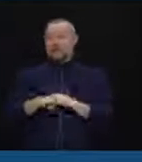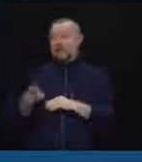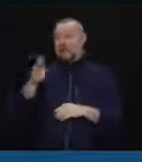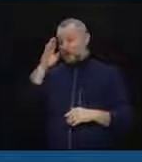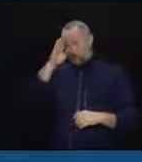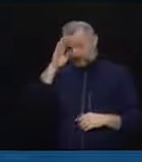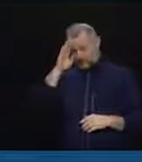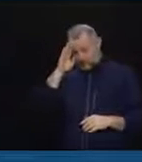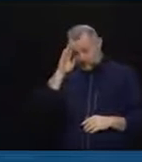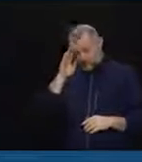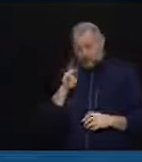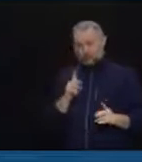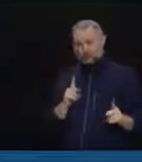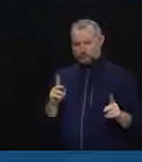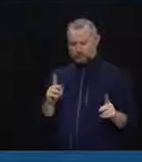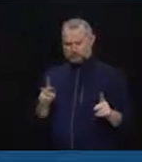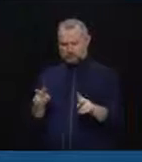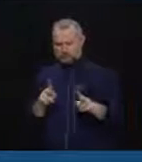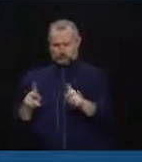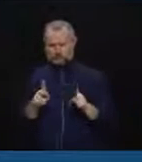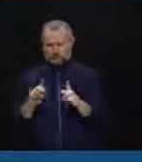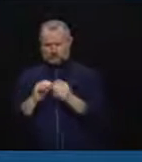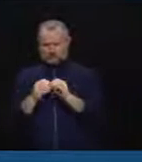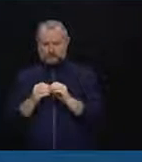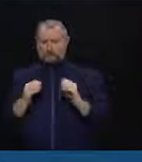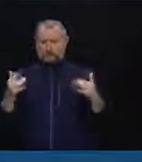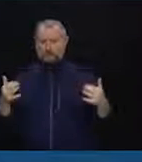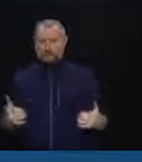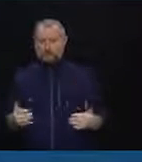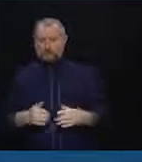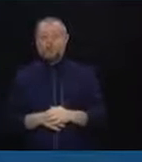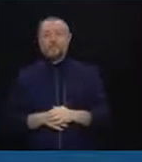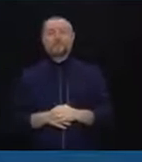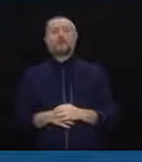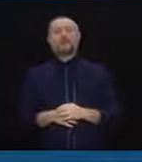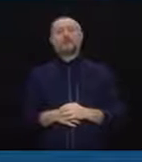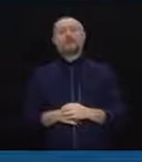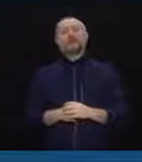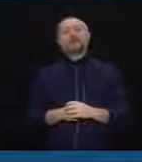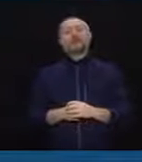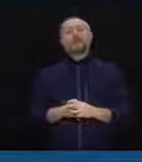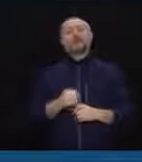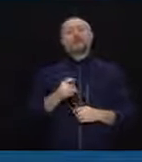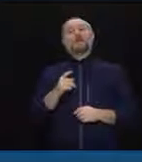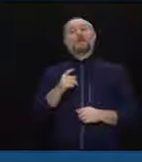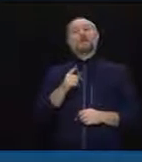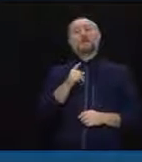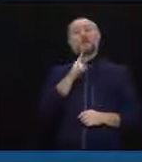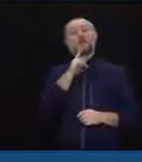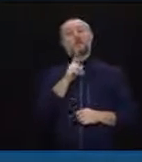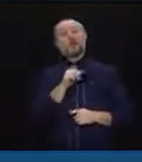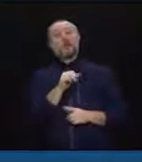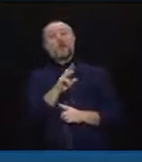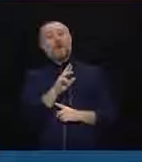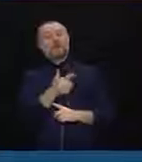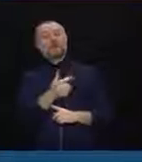that of the people that are contracting Delta, look at August 2021,